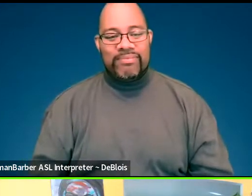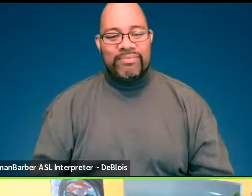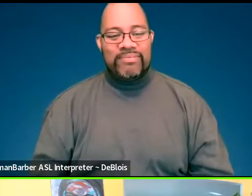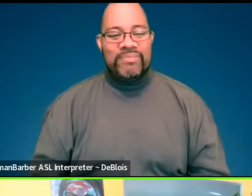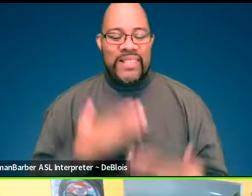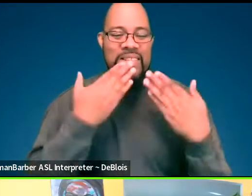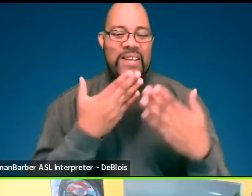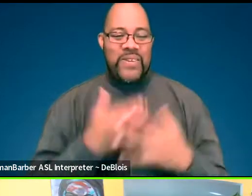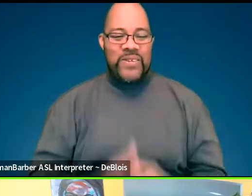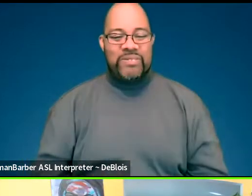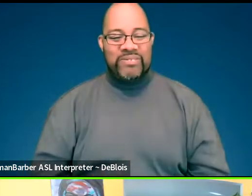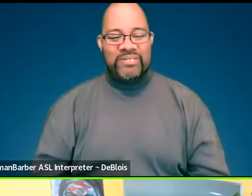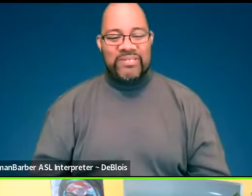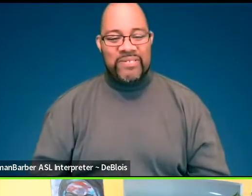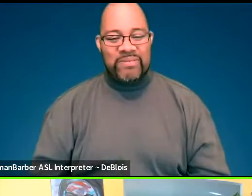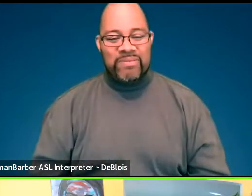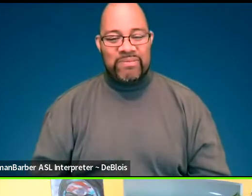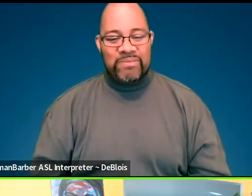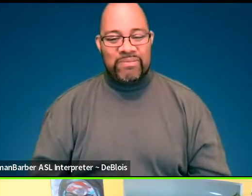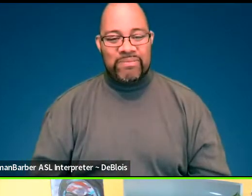Thank you.